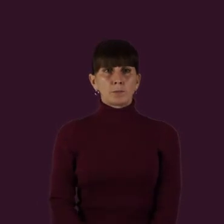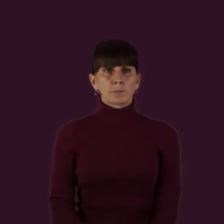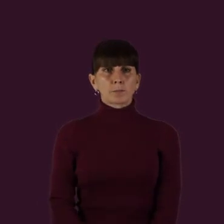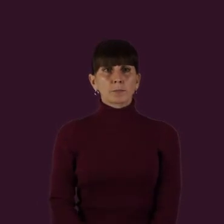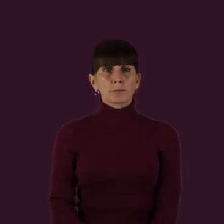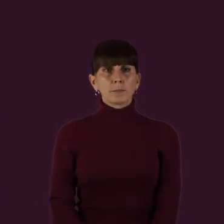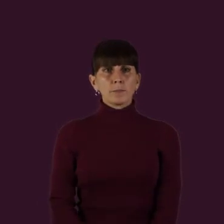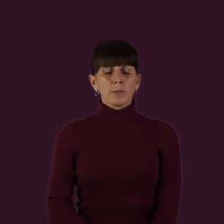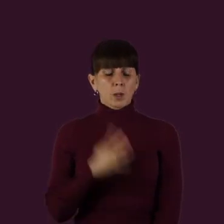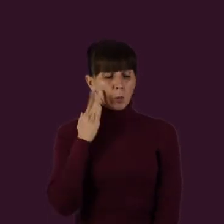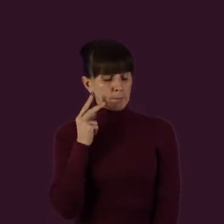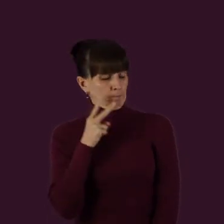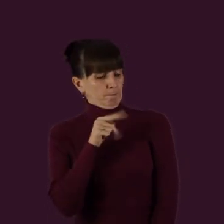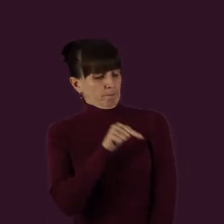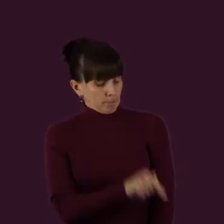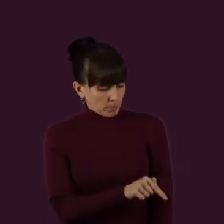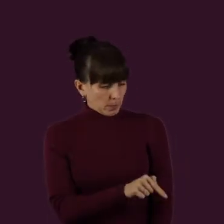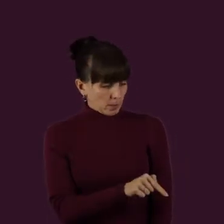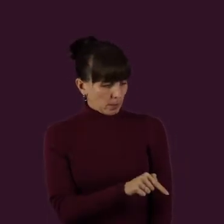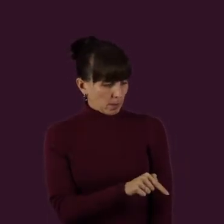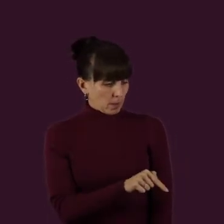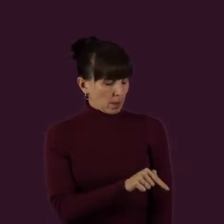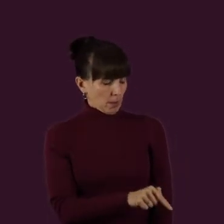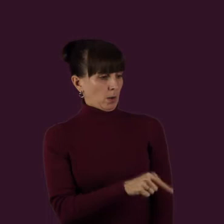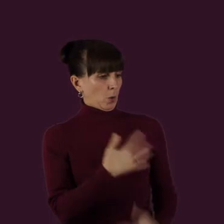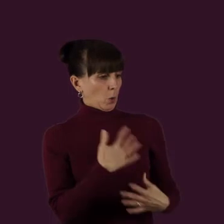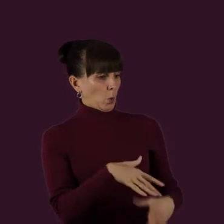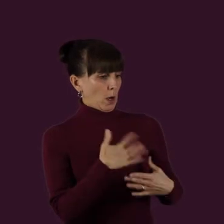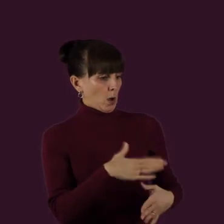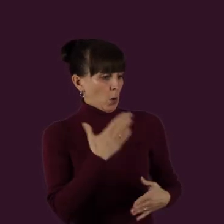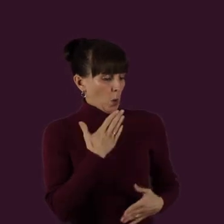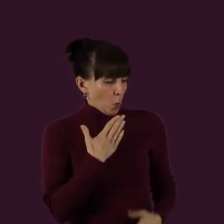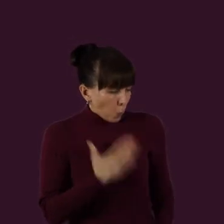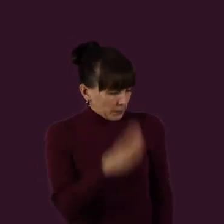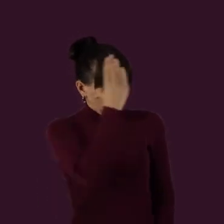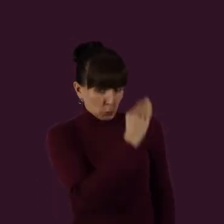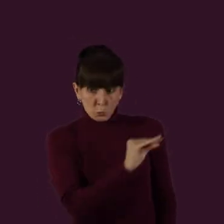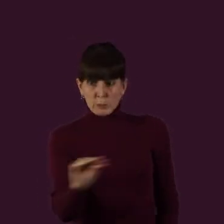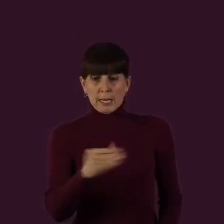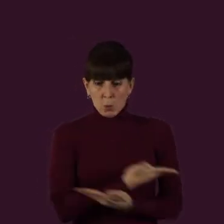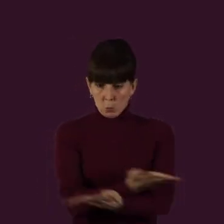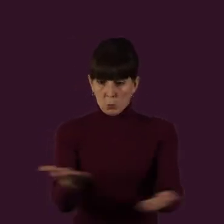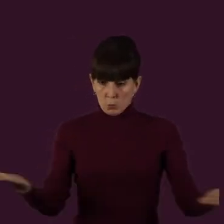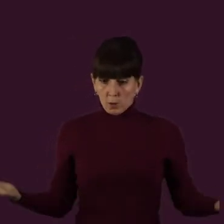When they had seen him, they spread the word concerning all that they had been told about this child.